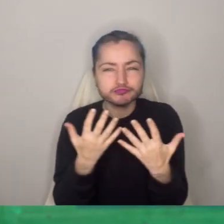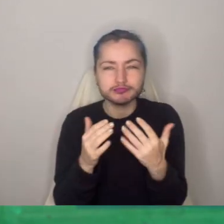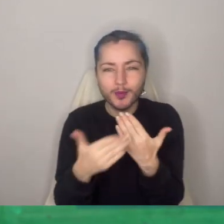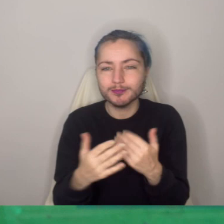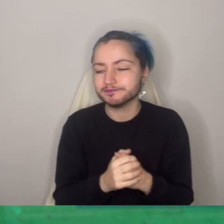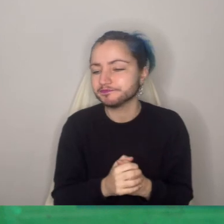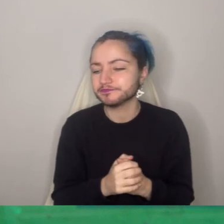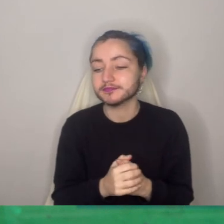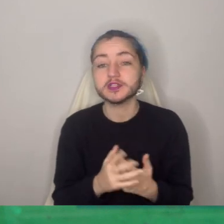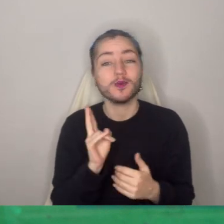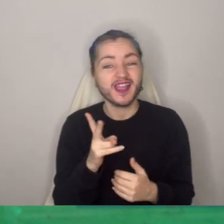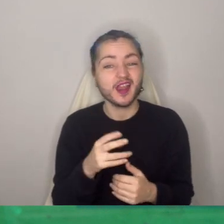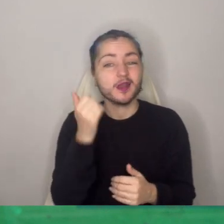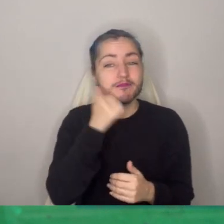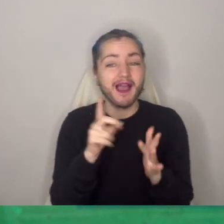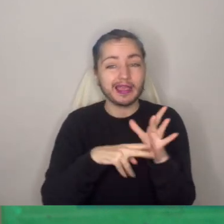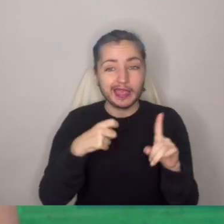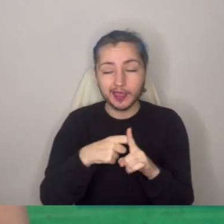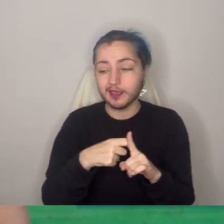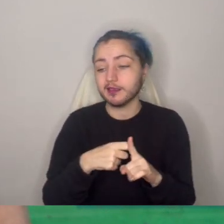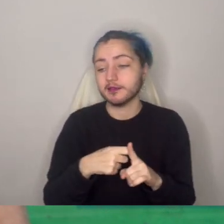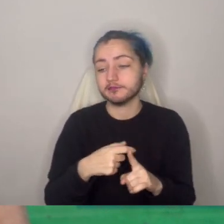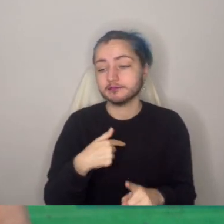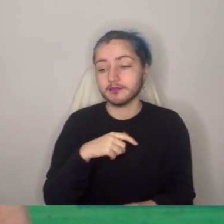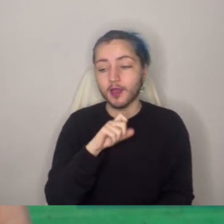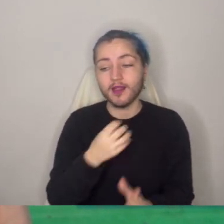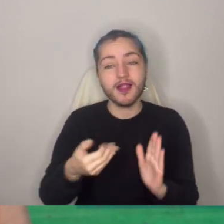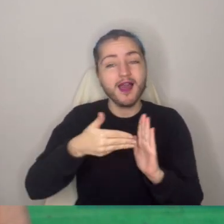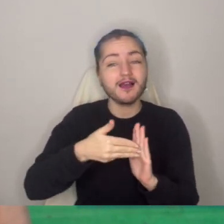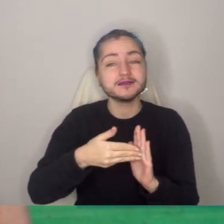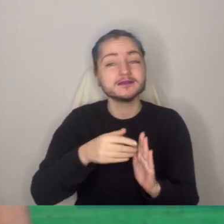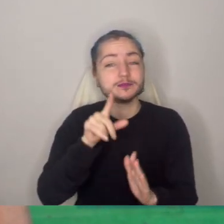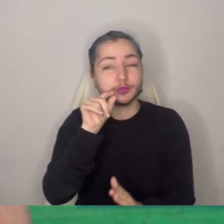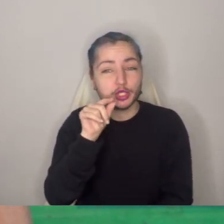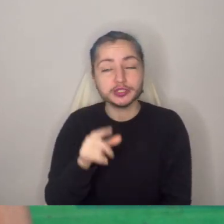again, and I'm going to do a few little birds,